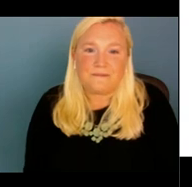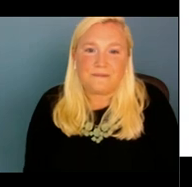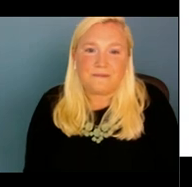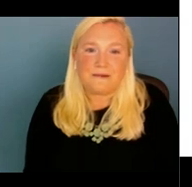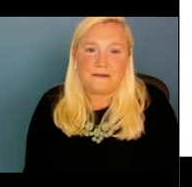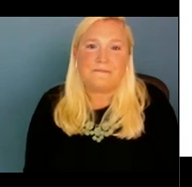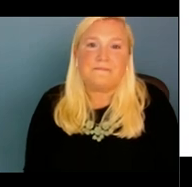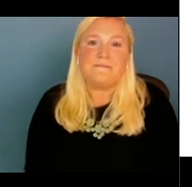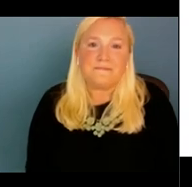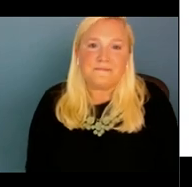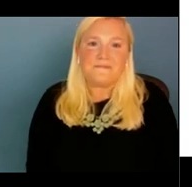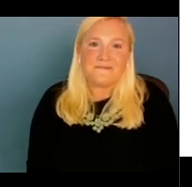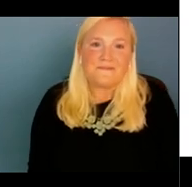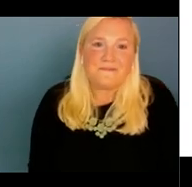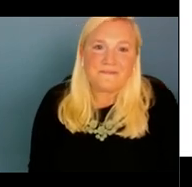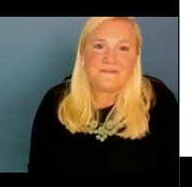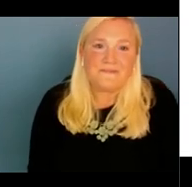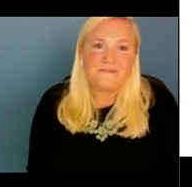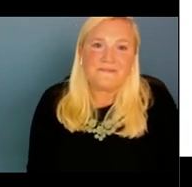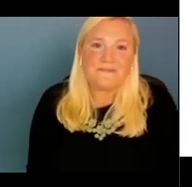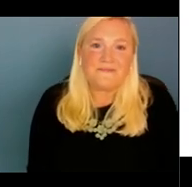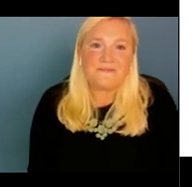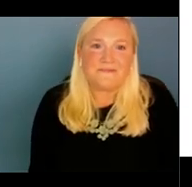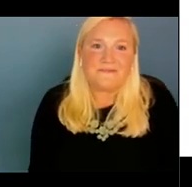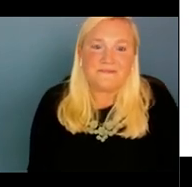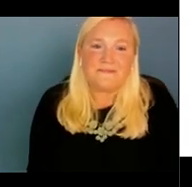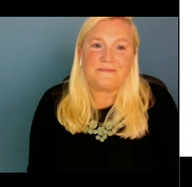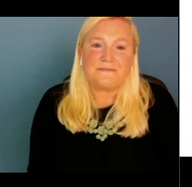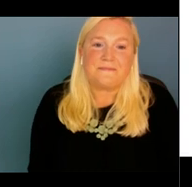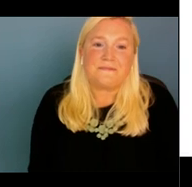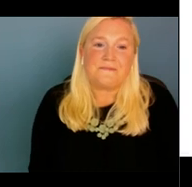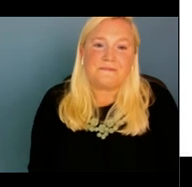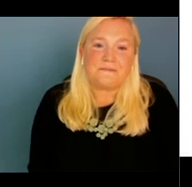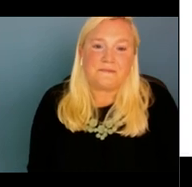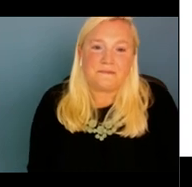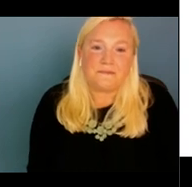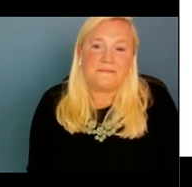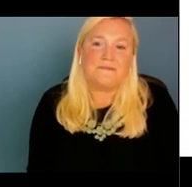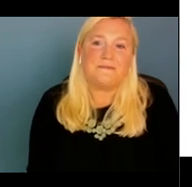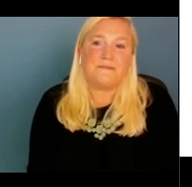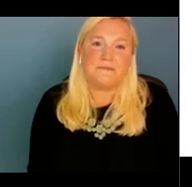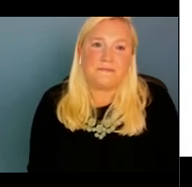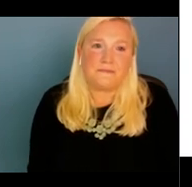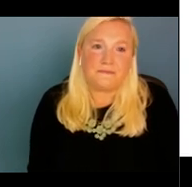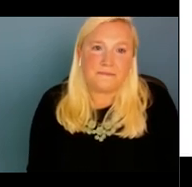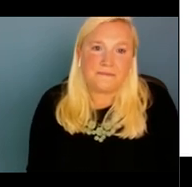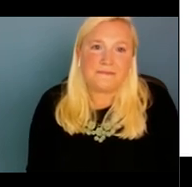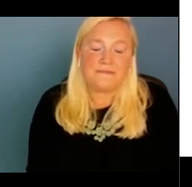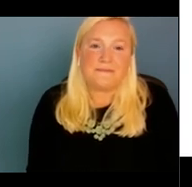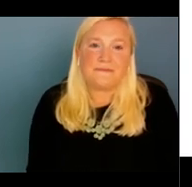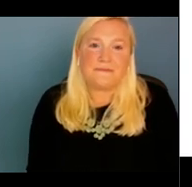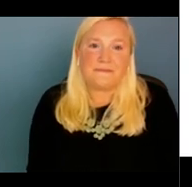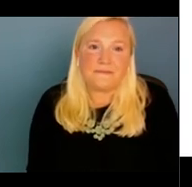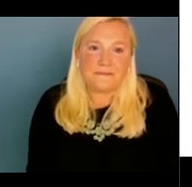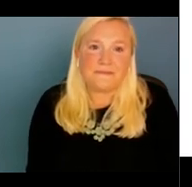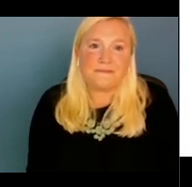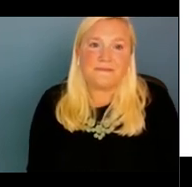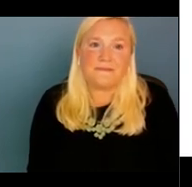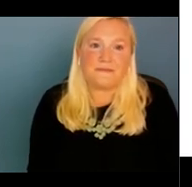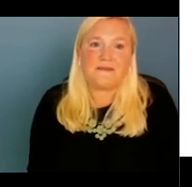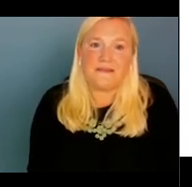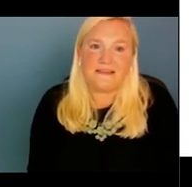This is from Daniel. How do I know when a referral to a therapist in behavioral health is warranted? And Scott,